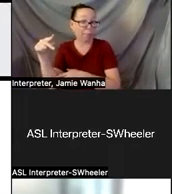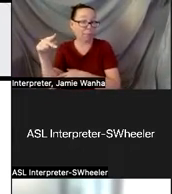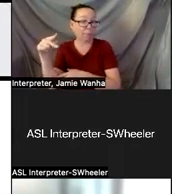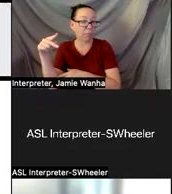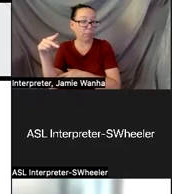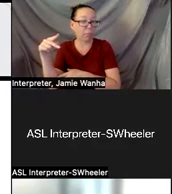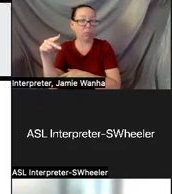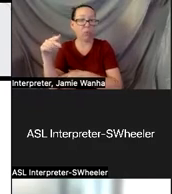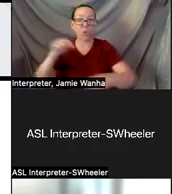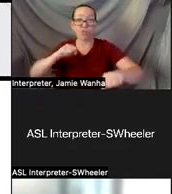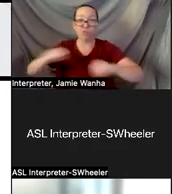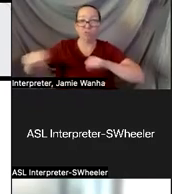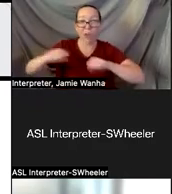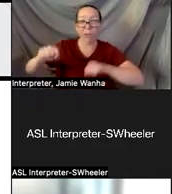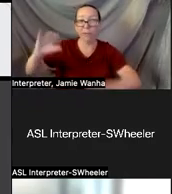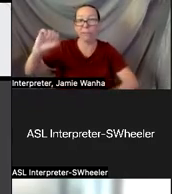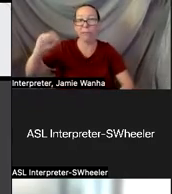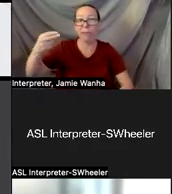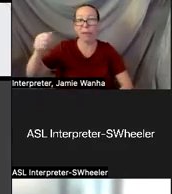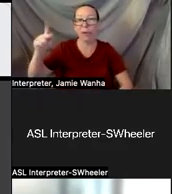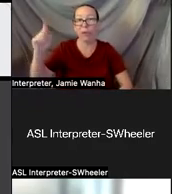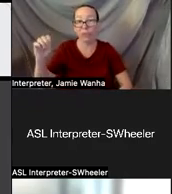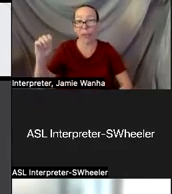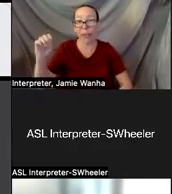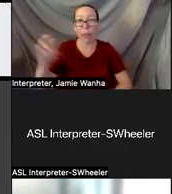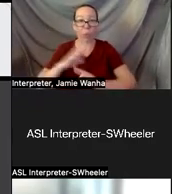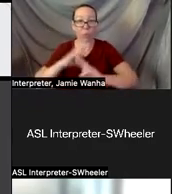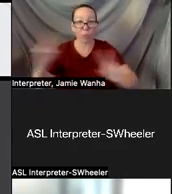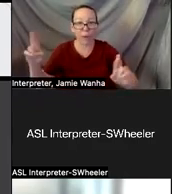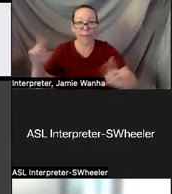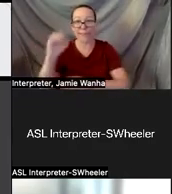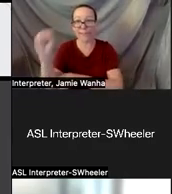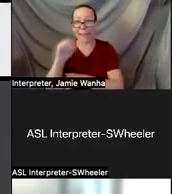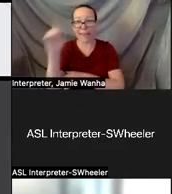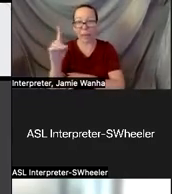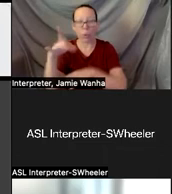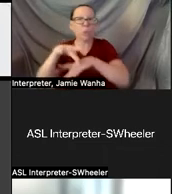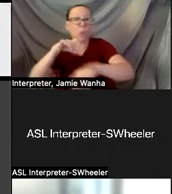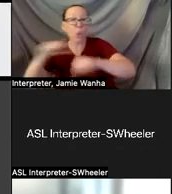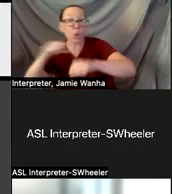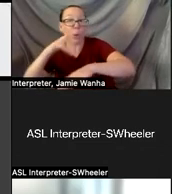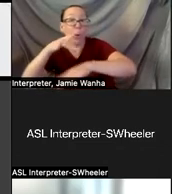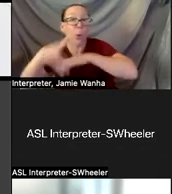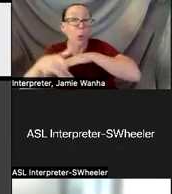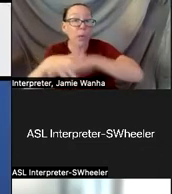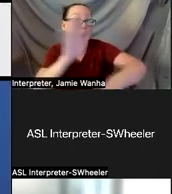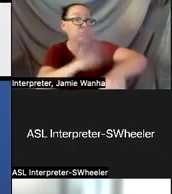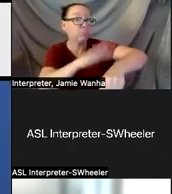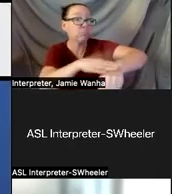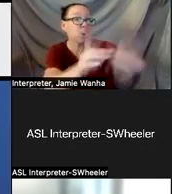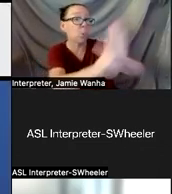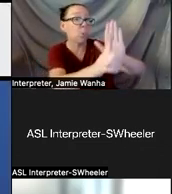Shake Ready San Diego. This is the earthquake early warning system, but it is focused on San Diego. So let's go on to the